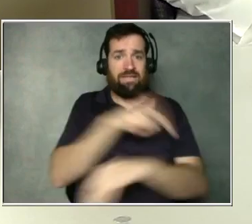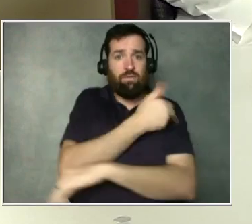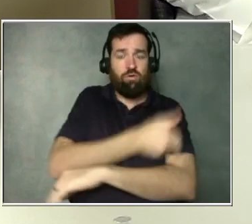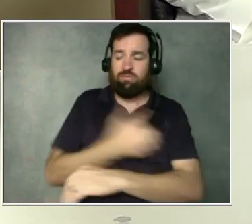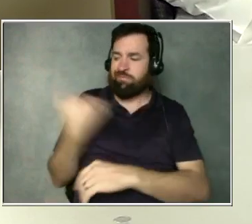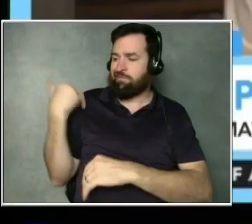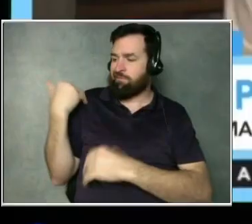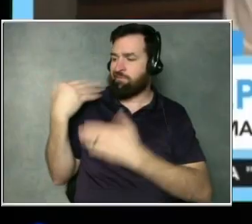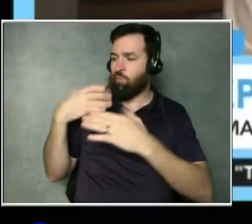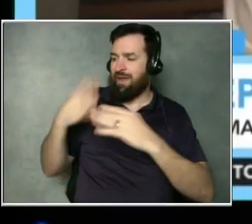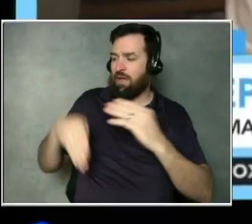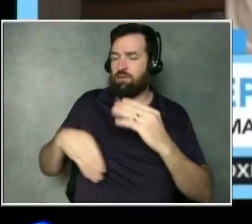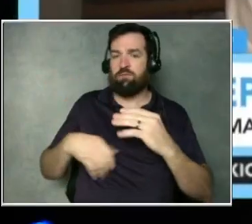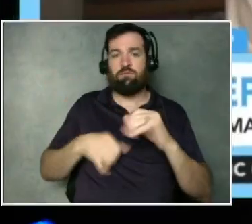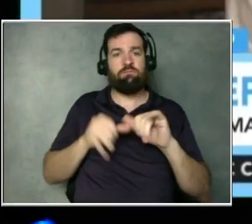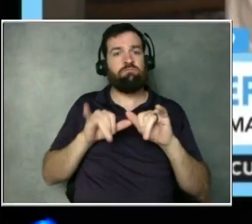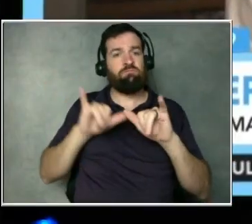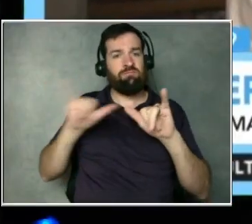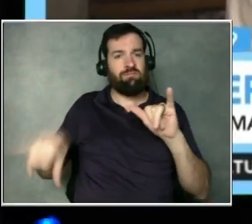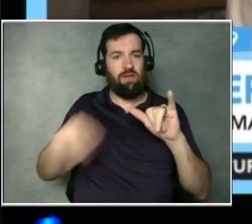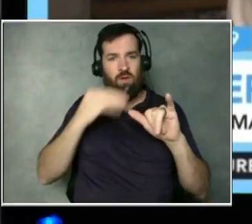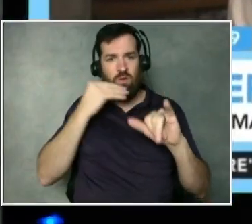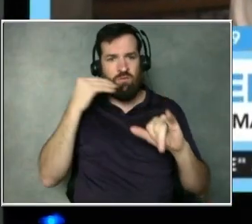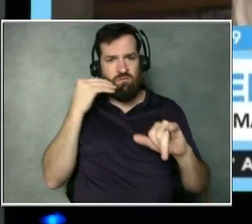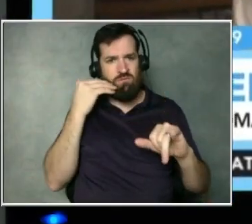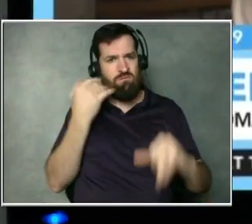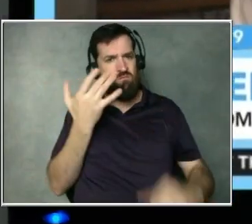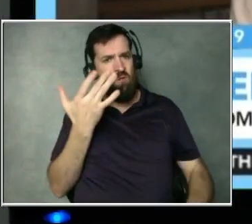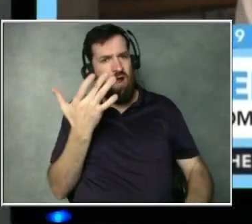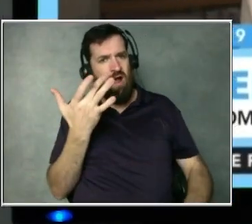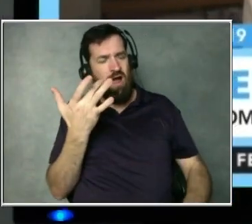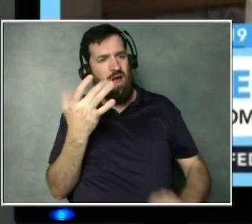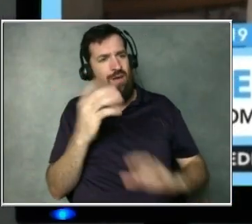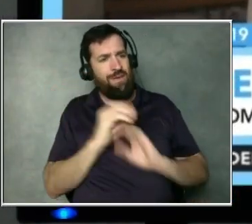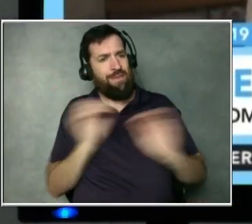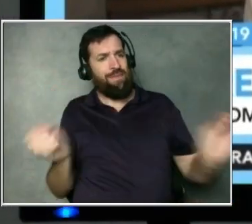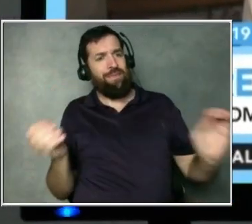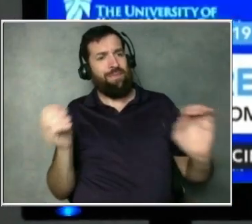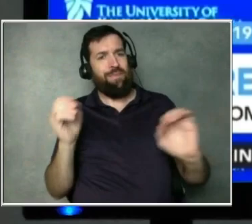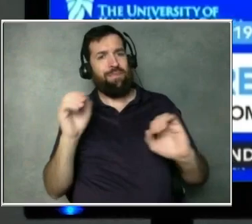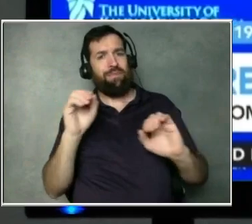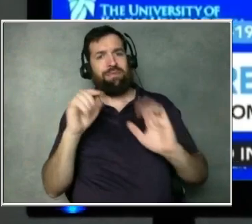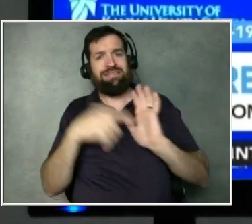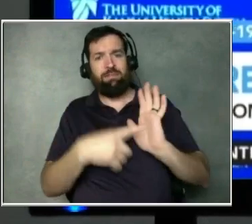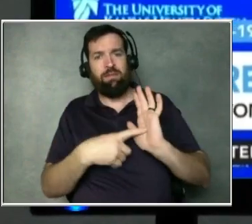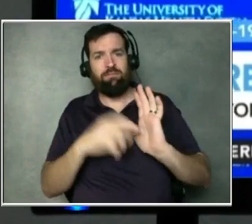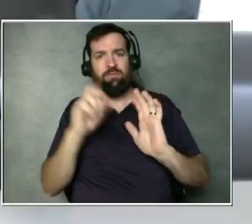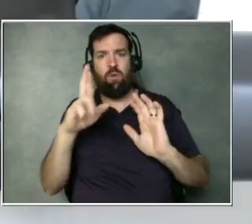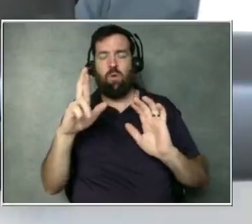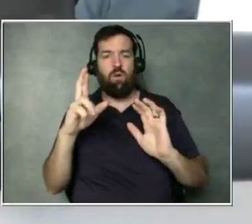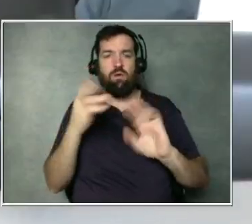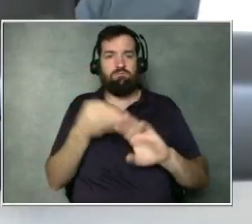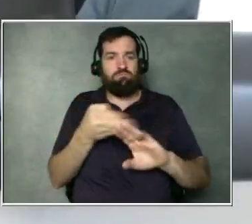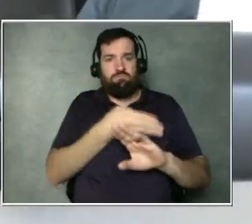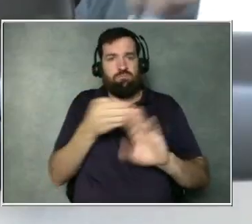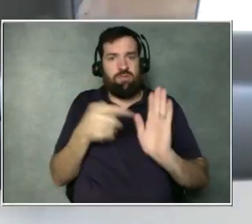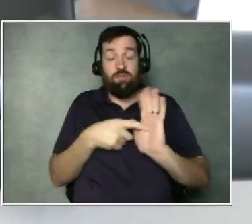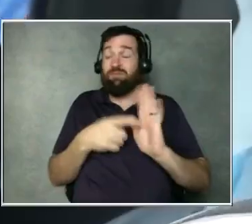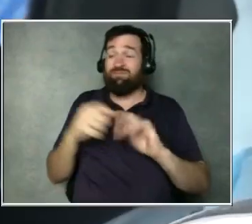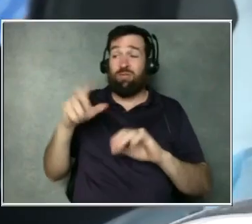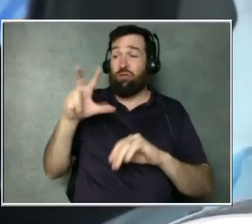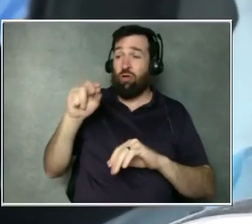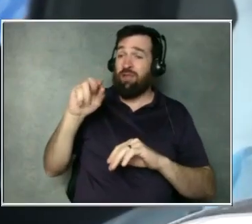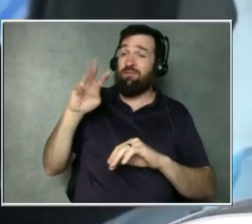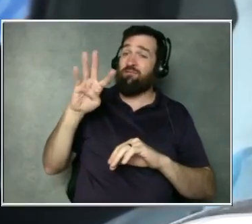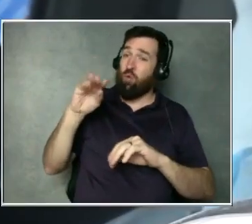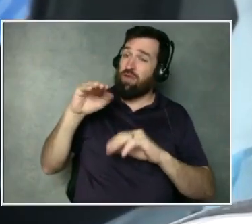to stay at home. How common is asymptomatic or pre-symptomatic spread? Like up to 30 to 40% of infections may have